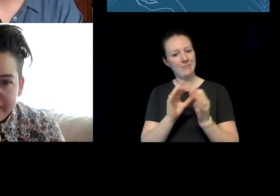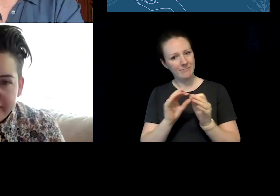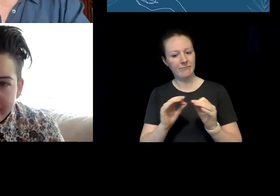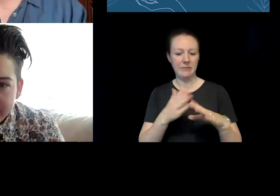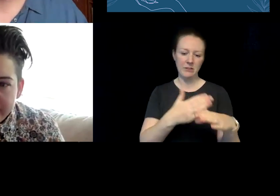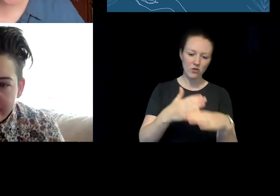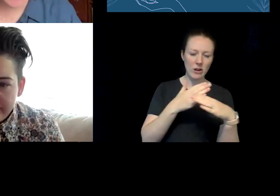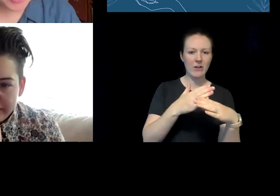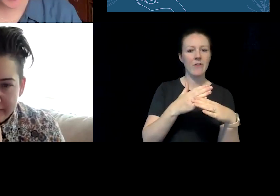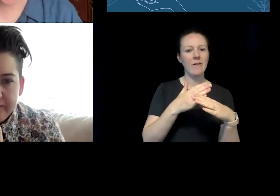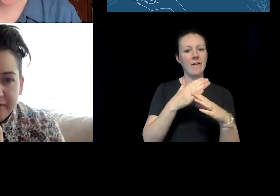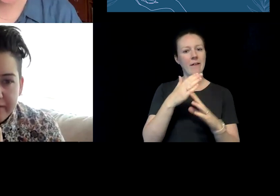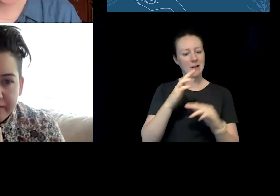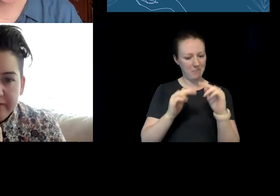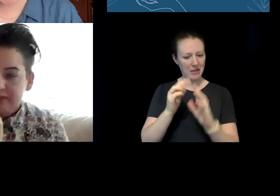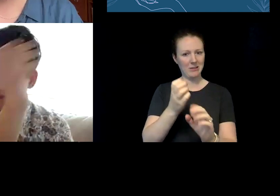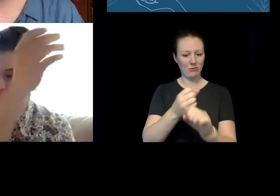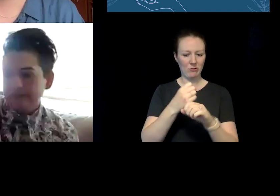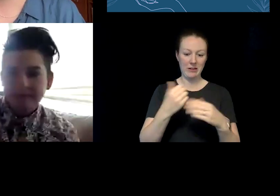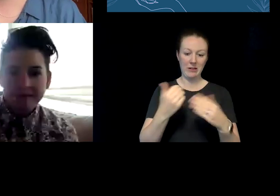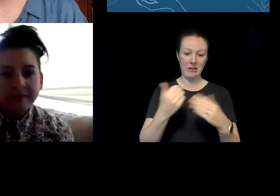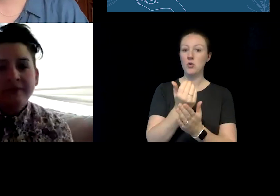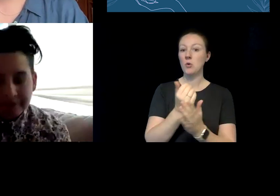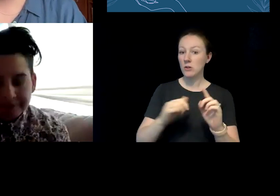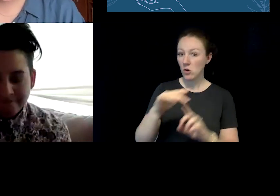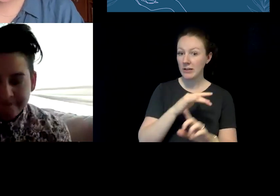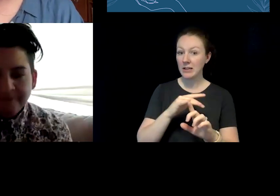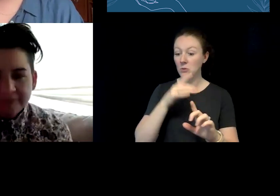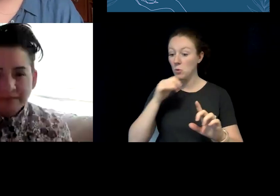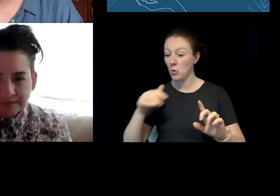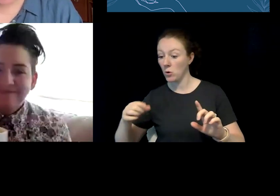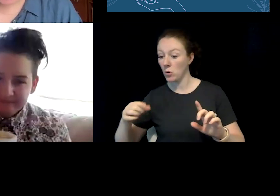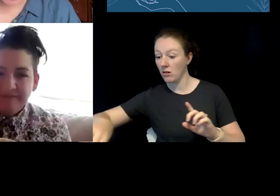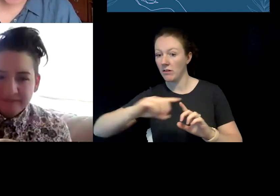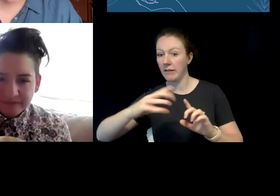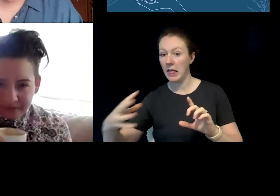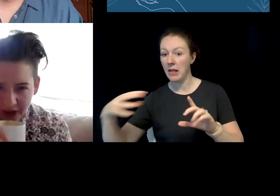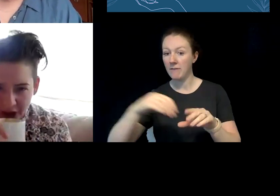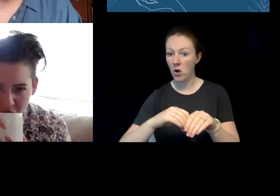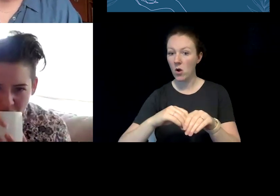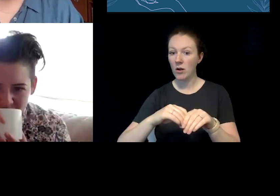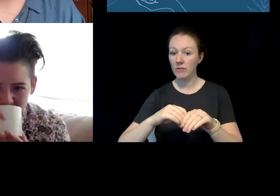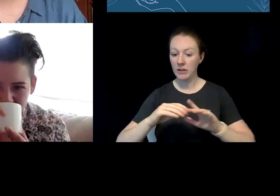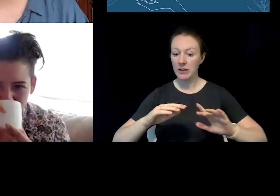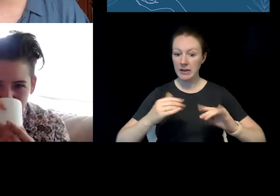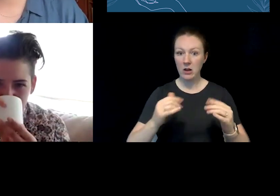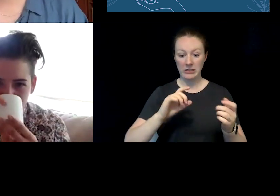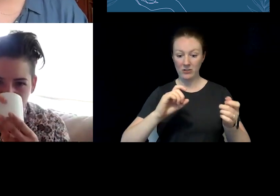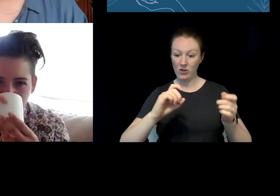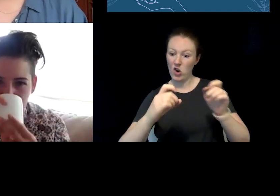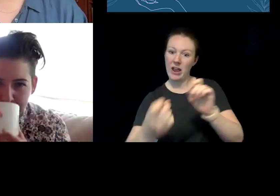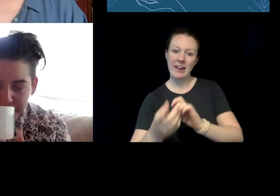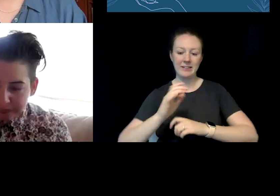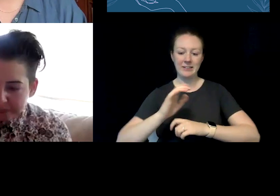and build and create a new context with your collaborators. And that's quite a special thing. But it makes me also